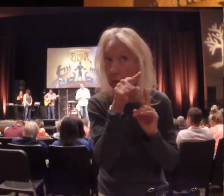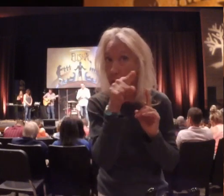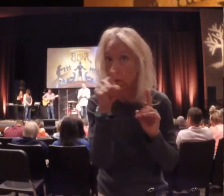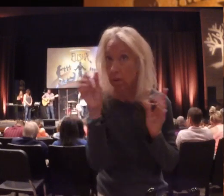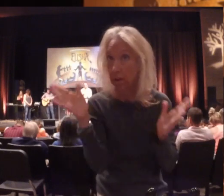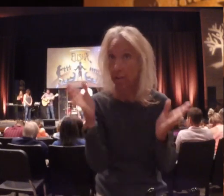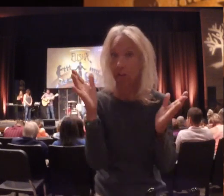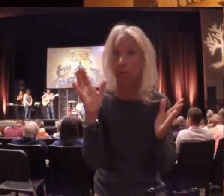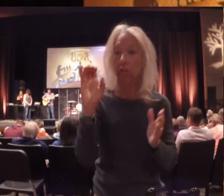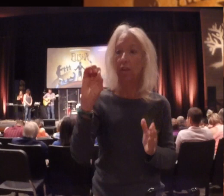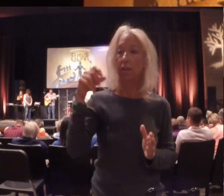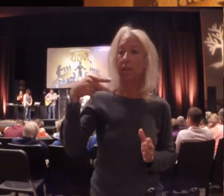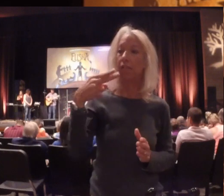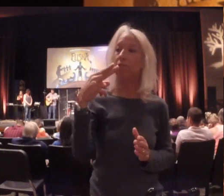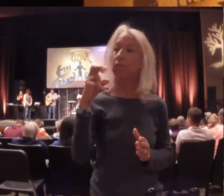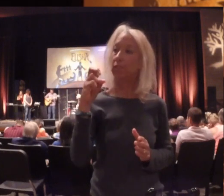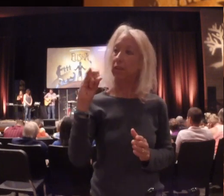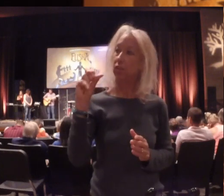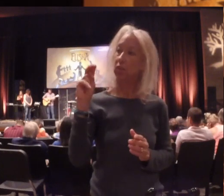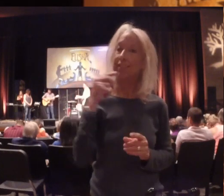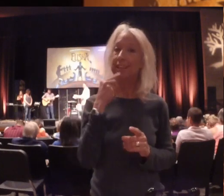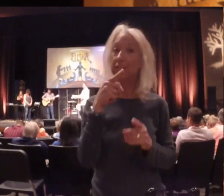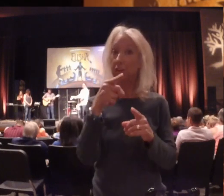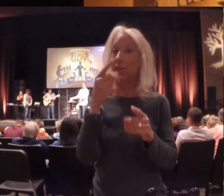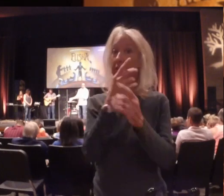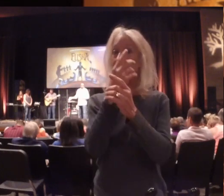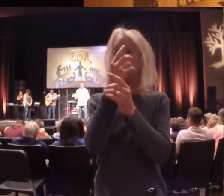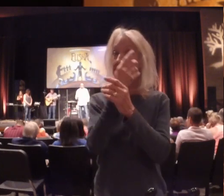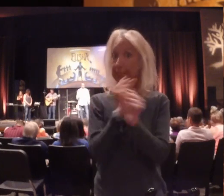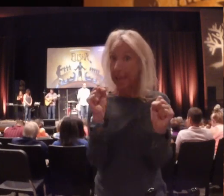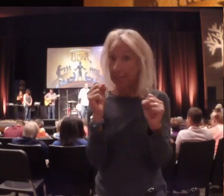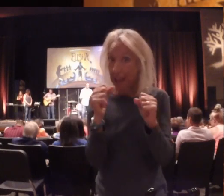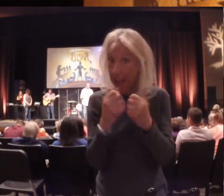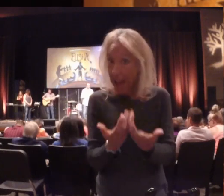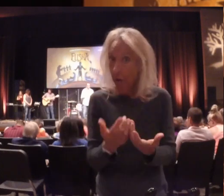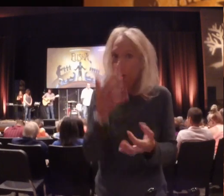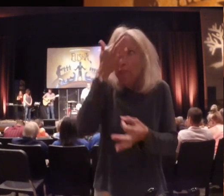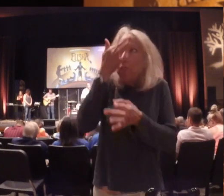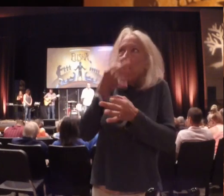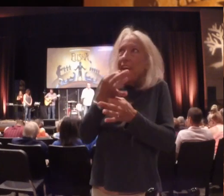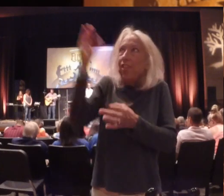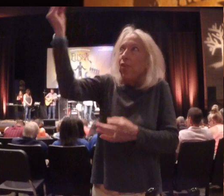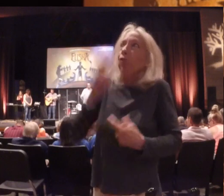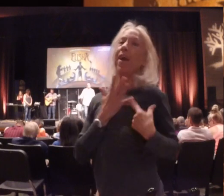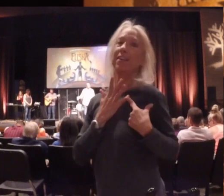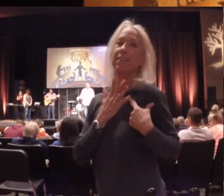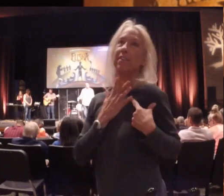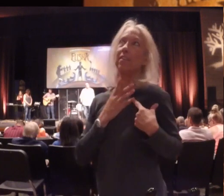Well, if that's you this morning, I want to encourage you. Ephesians 2, 8, and 9 says it's by grace that you are saved through